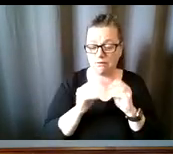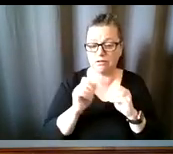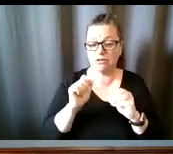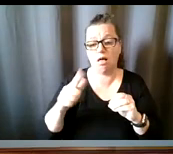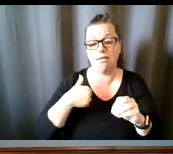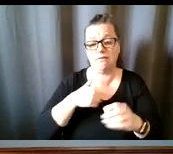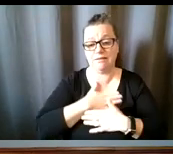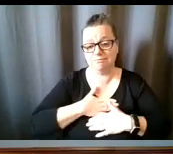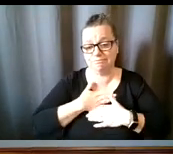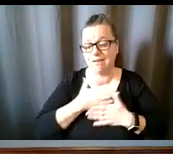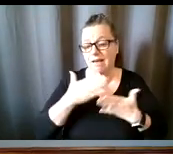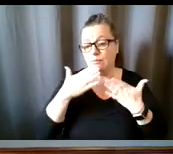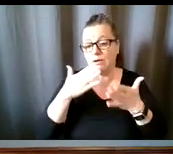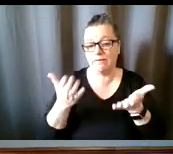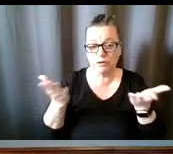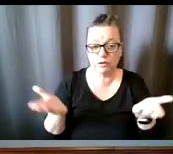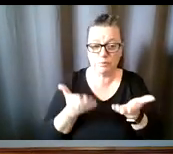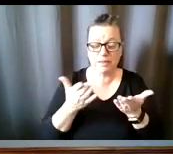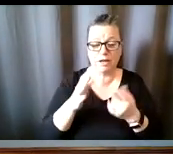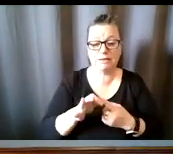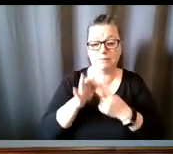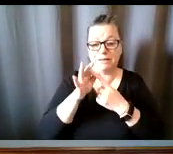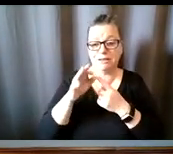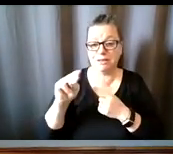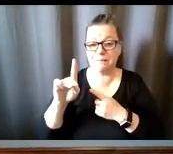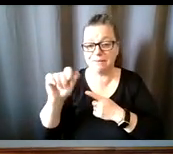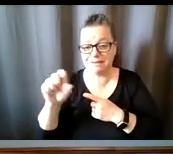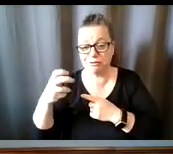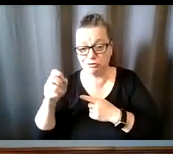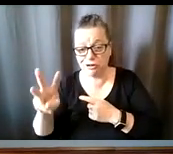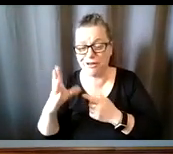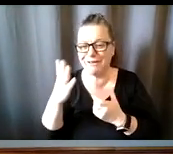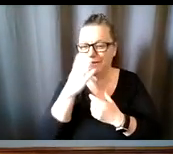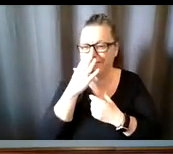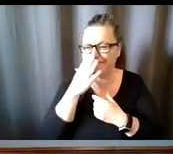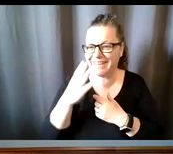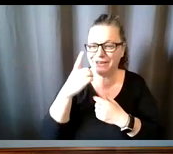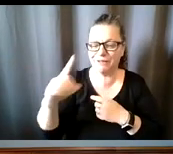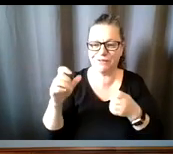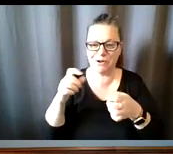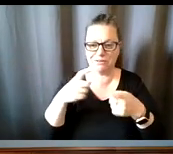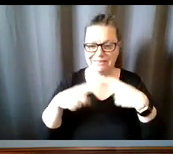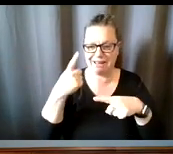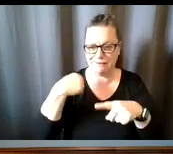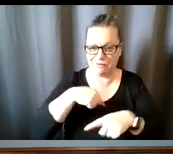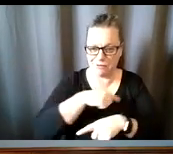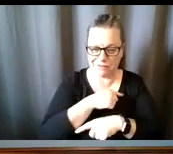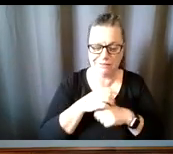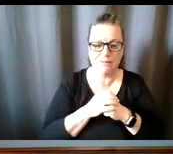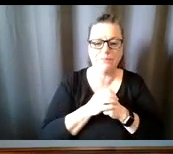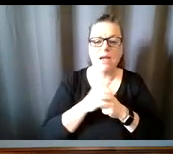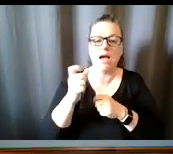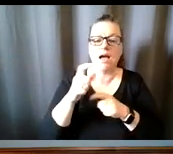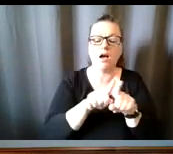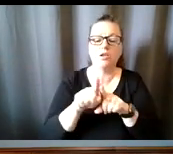I'm grateful to be here, and especially Melissa Shaw, thank you so much for signing for us. So I also want to give a shout out